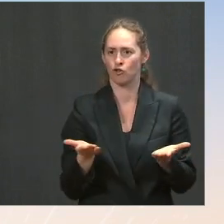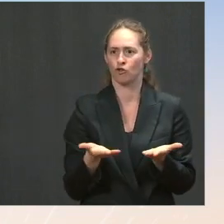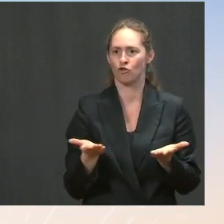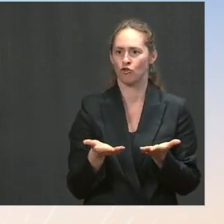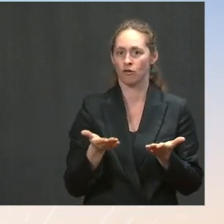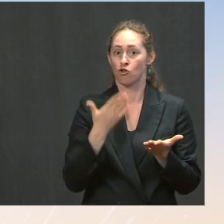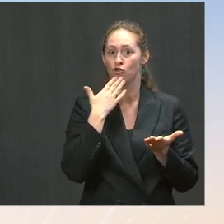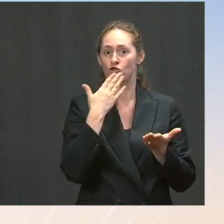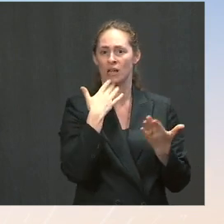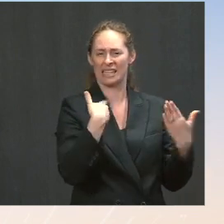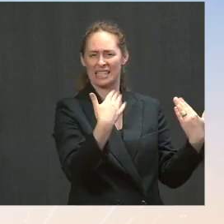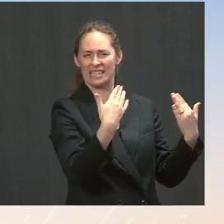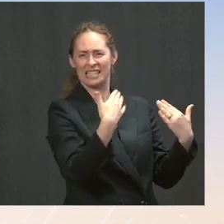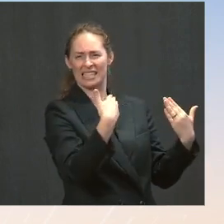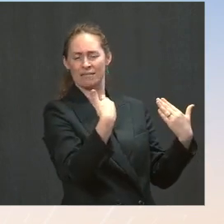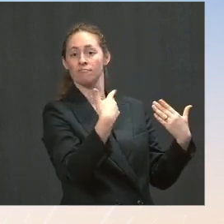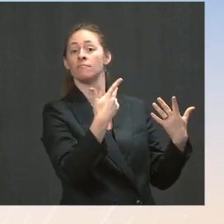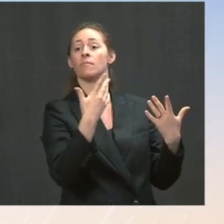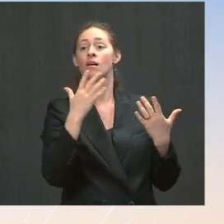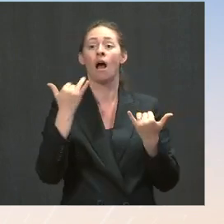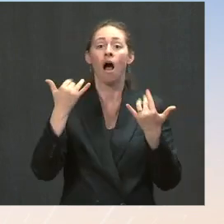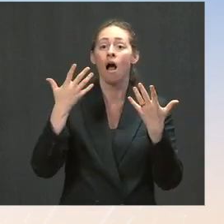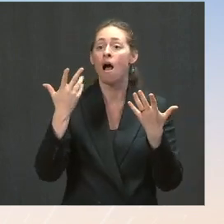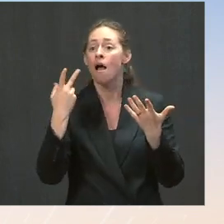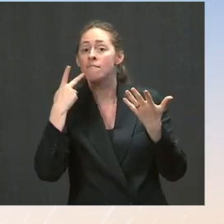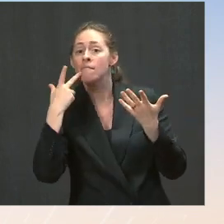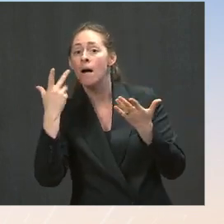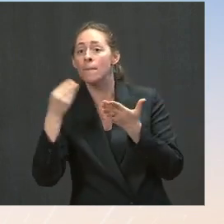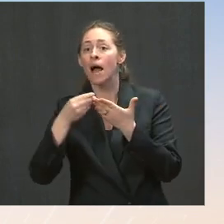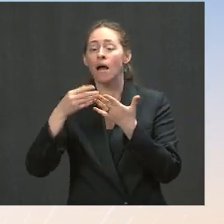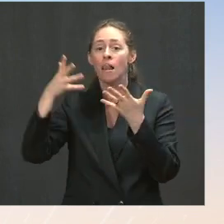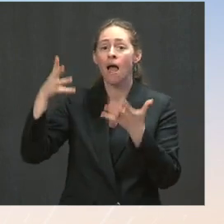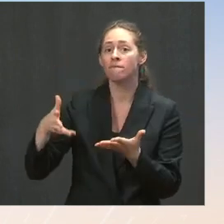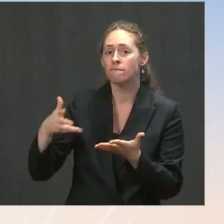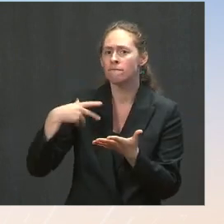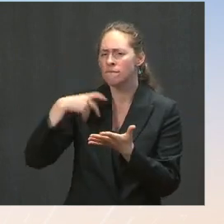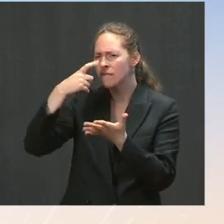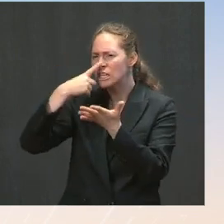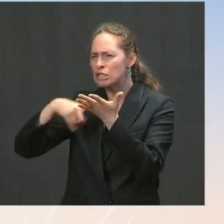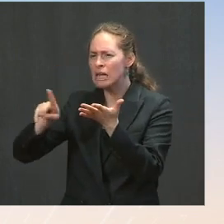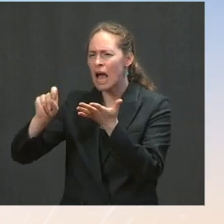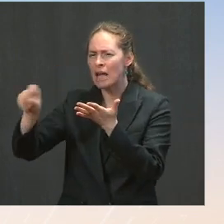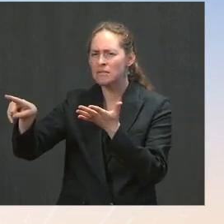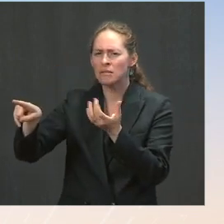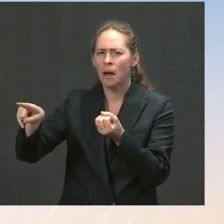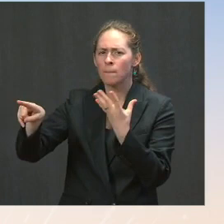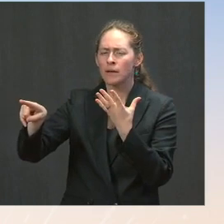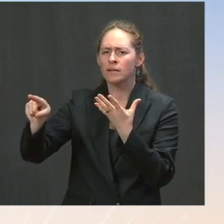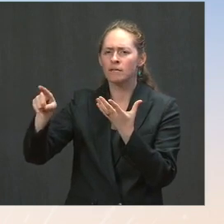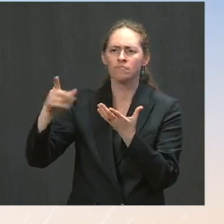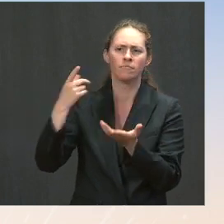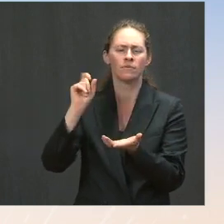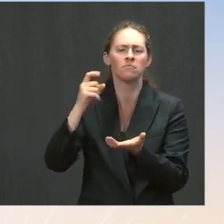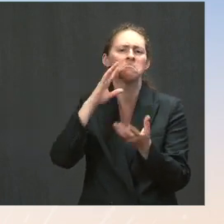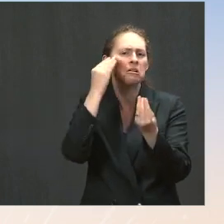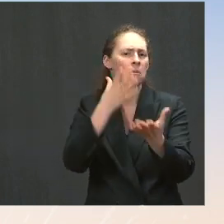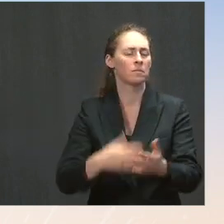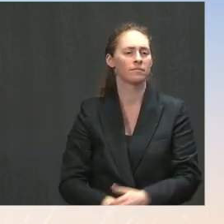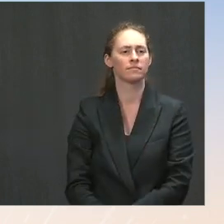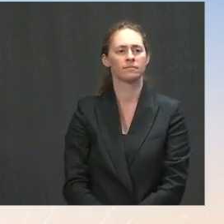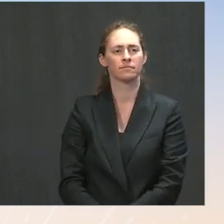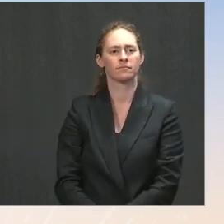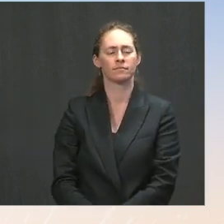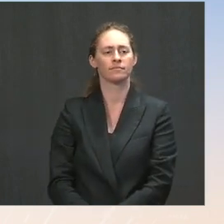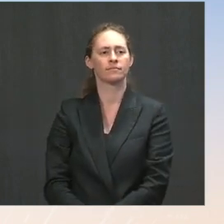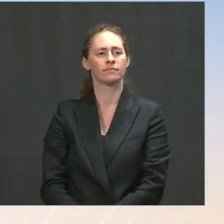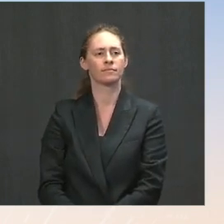of the amount of funding, I would have to check with our legislative team on that as well. Go ahead, April. Okay, Jen, a couple of questions. On